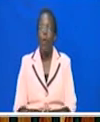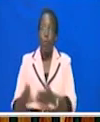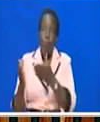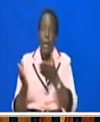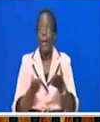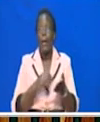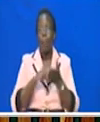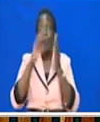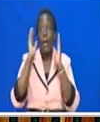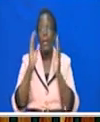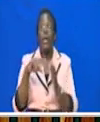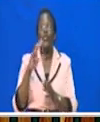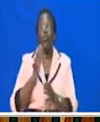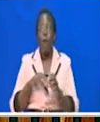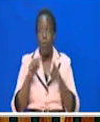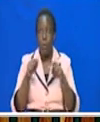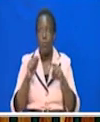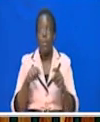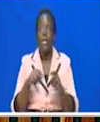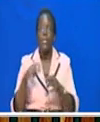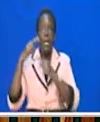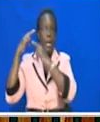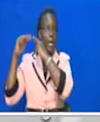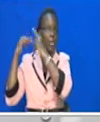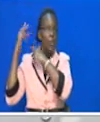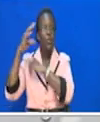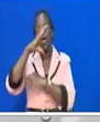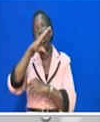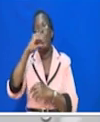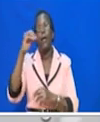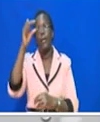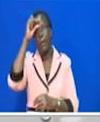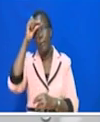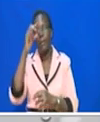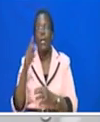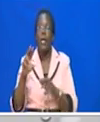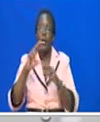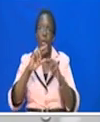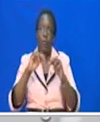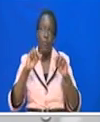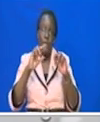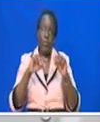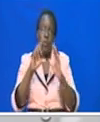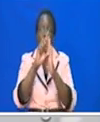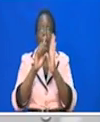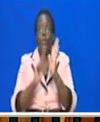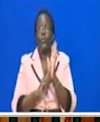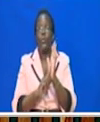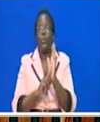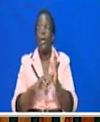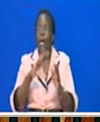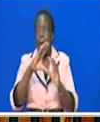Welcome, dear learner, to our today's history and government revision lesson.